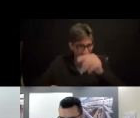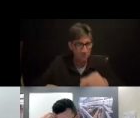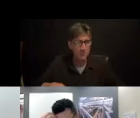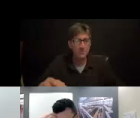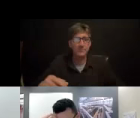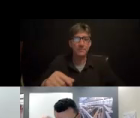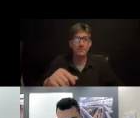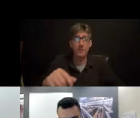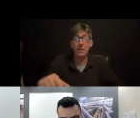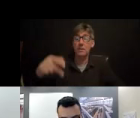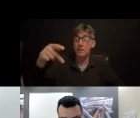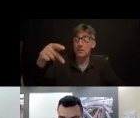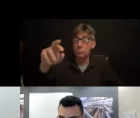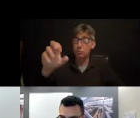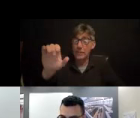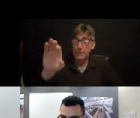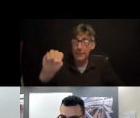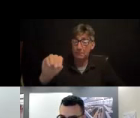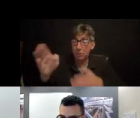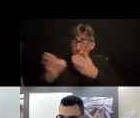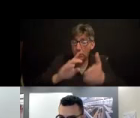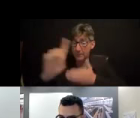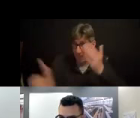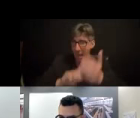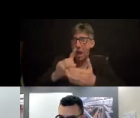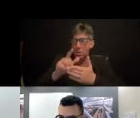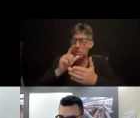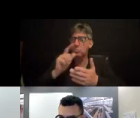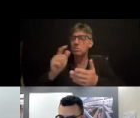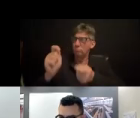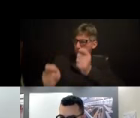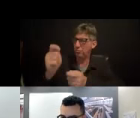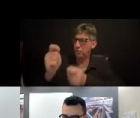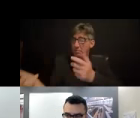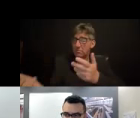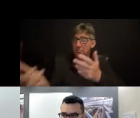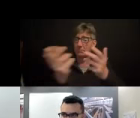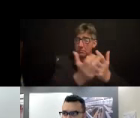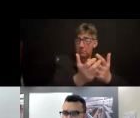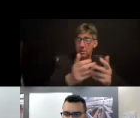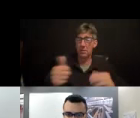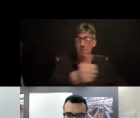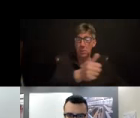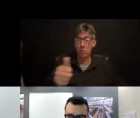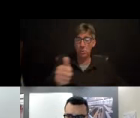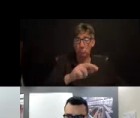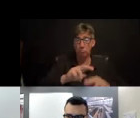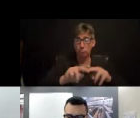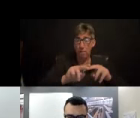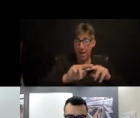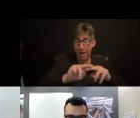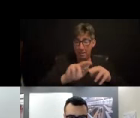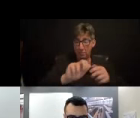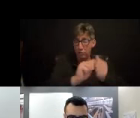of the premium service hours will be adjusted to complement the changes on the commuter rails hours of operation on April 5th. And